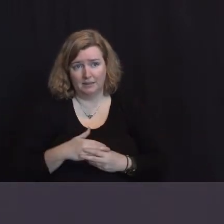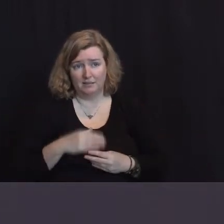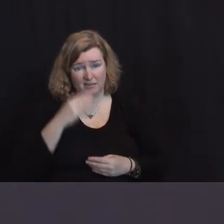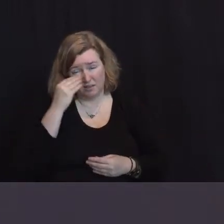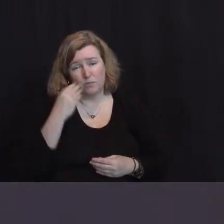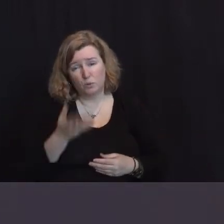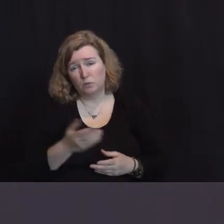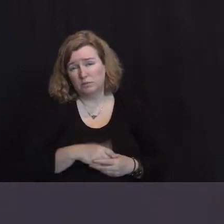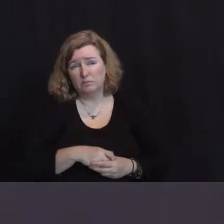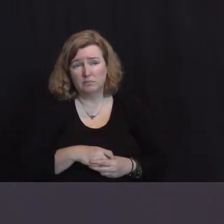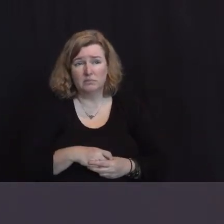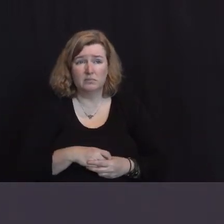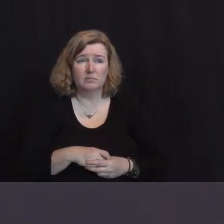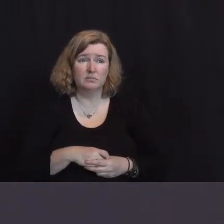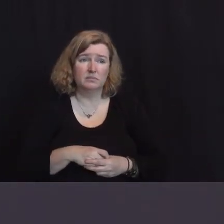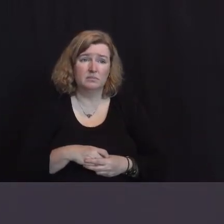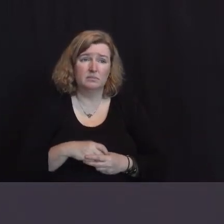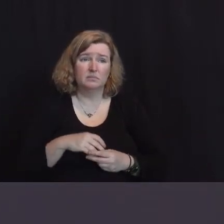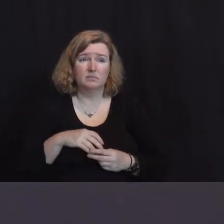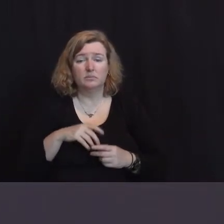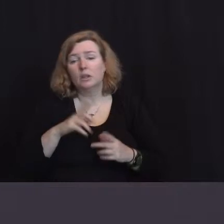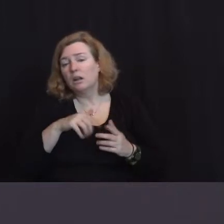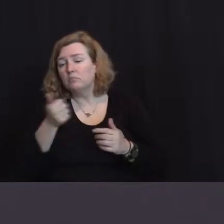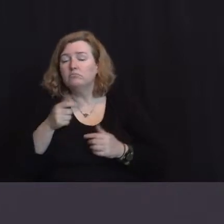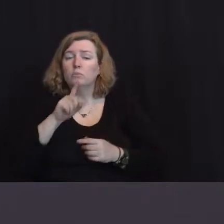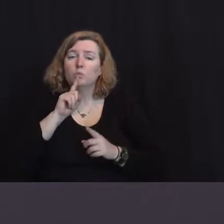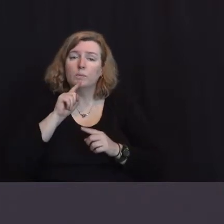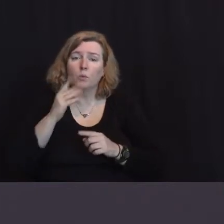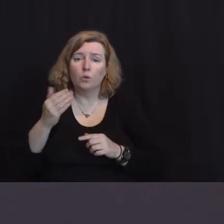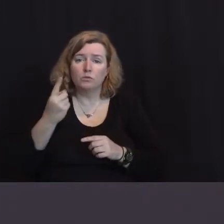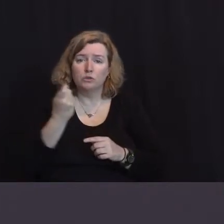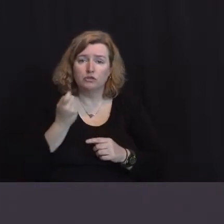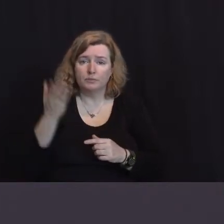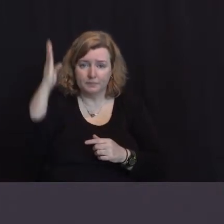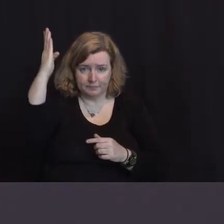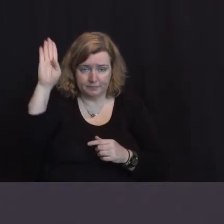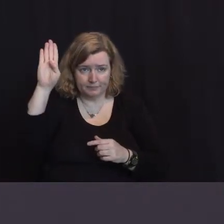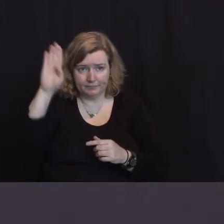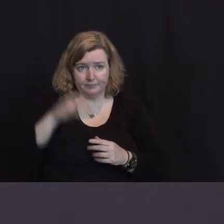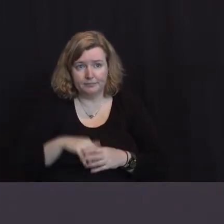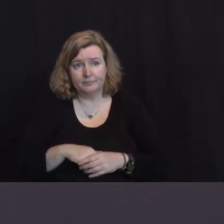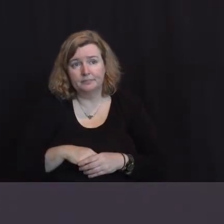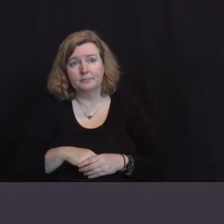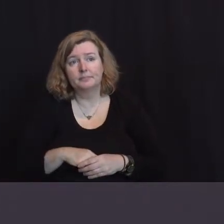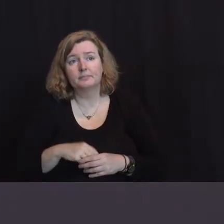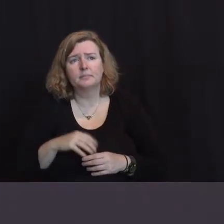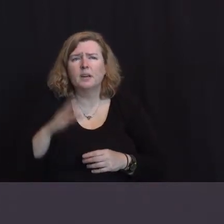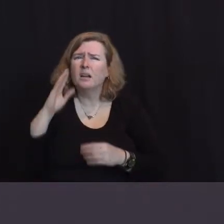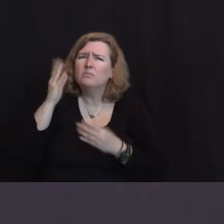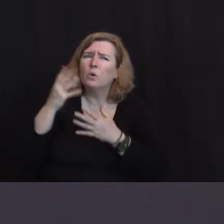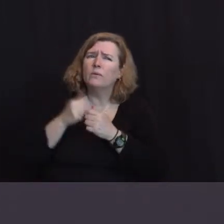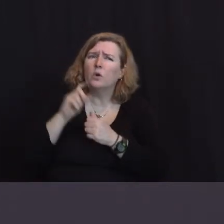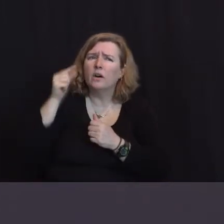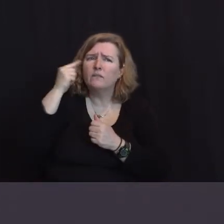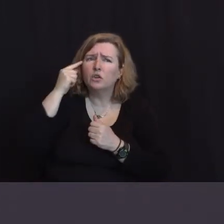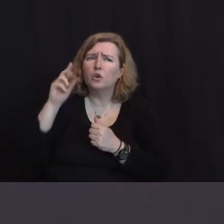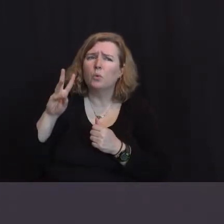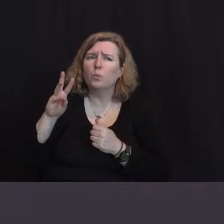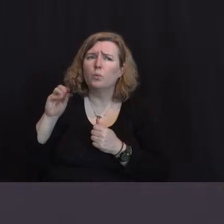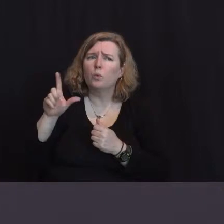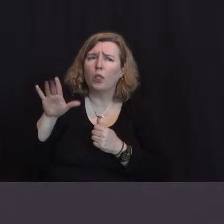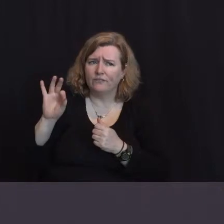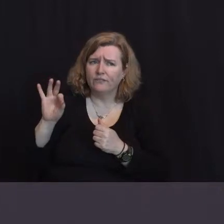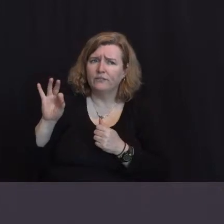Thank you. Alex, good afternoon. Good afternoon. Governor, have you spoken recently to Governor Wolf in Pennsylvania? He made a major reopening announcement, I believe